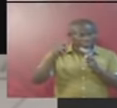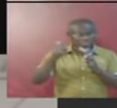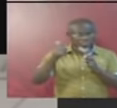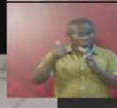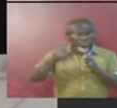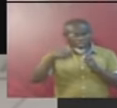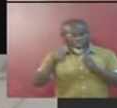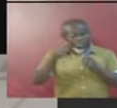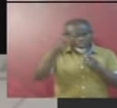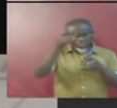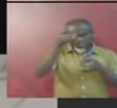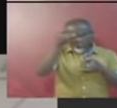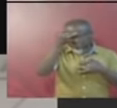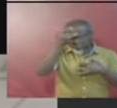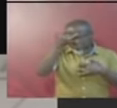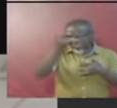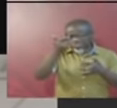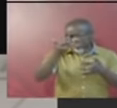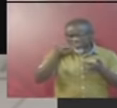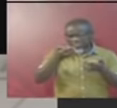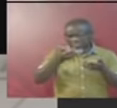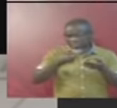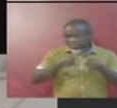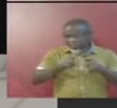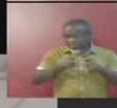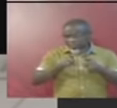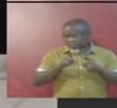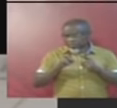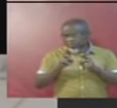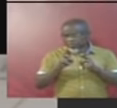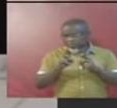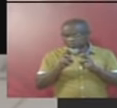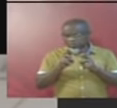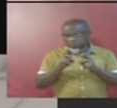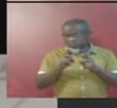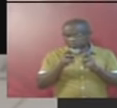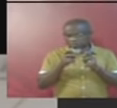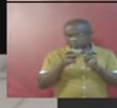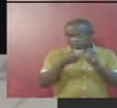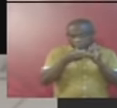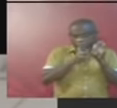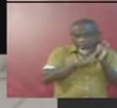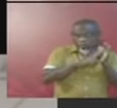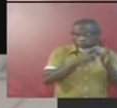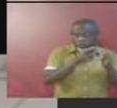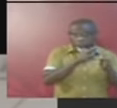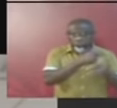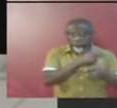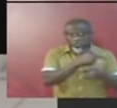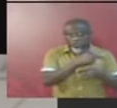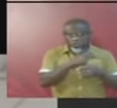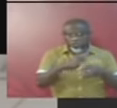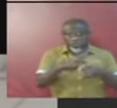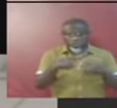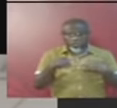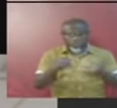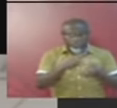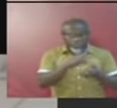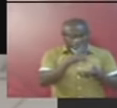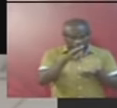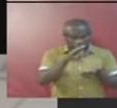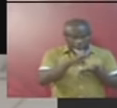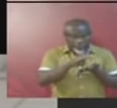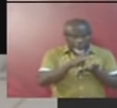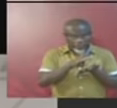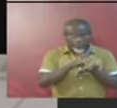have been reported to the various health centers, etc., since the start of the pandemic? And to the CMO, could